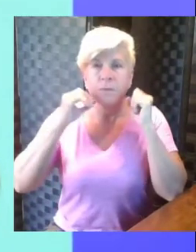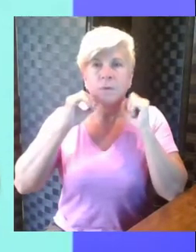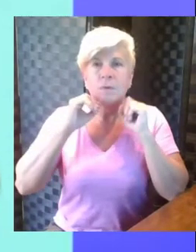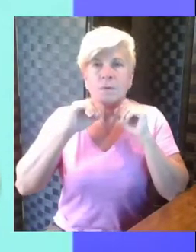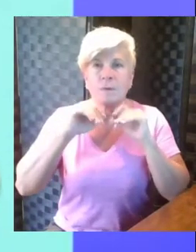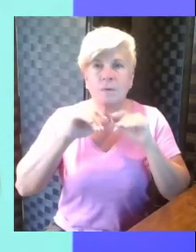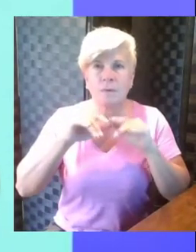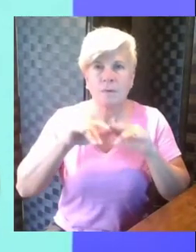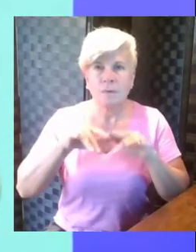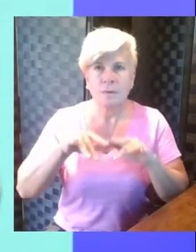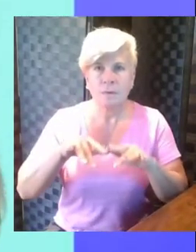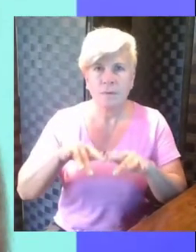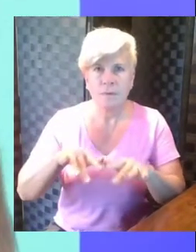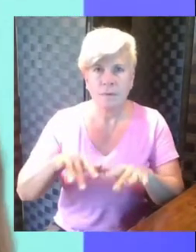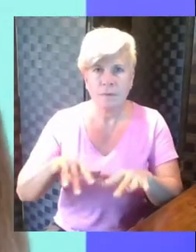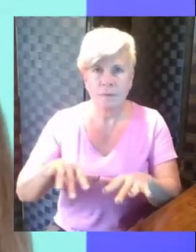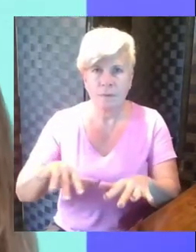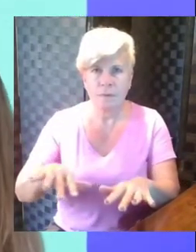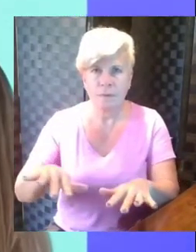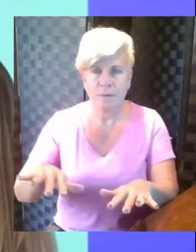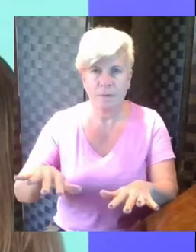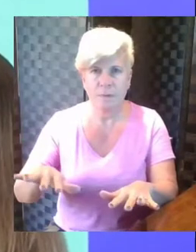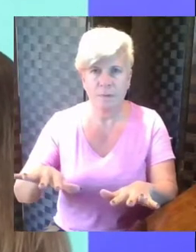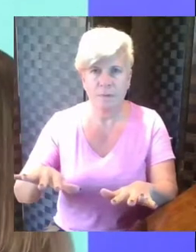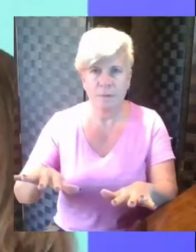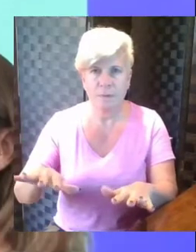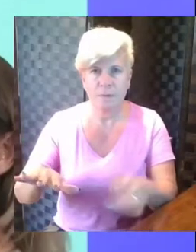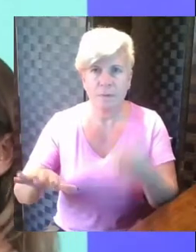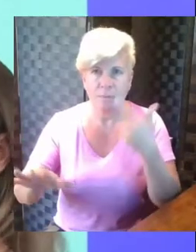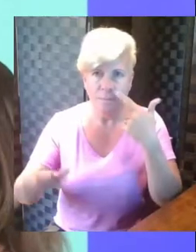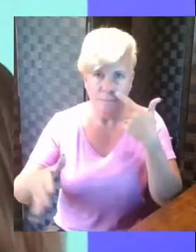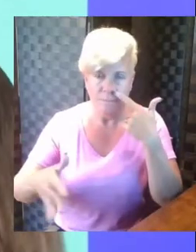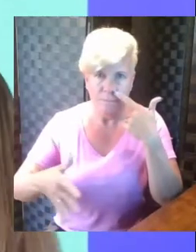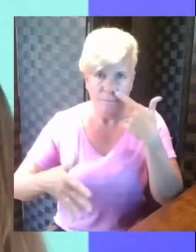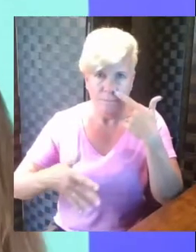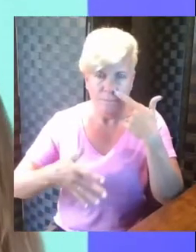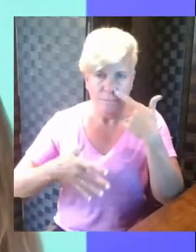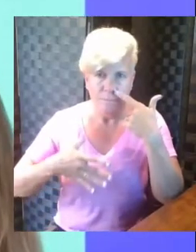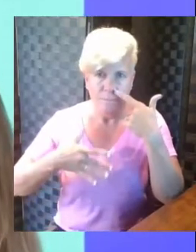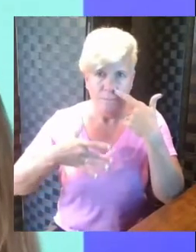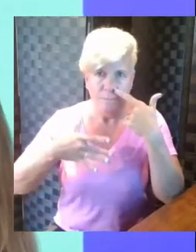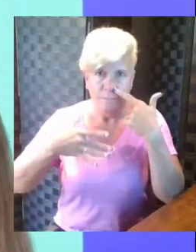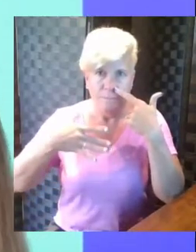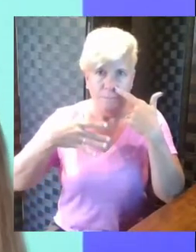second. And exhale. A little bit bigger breath this time.